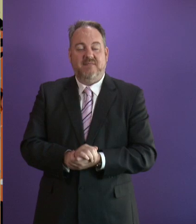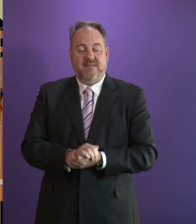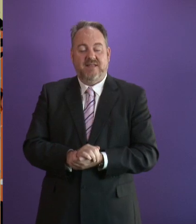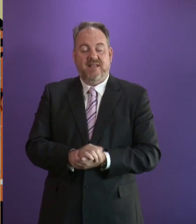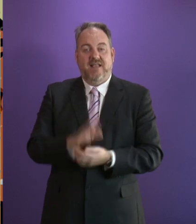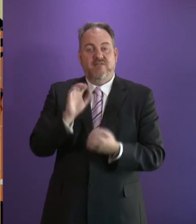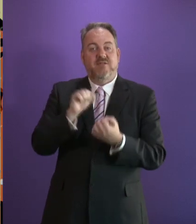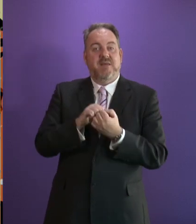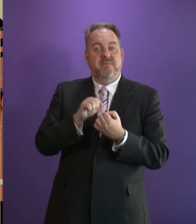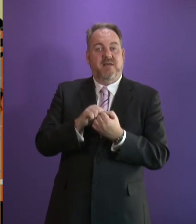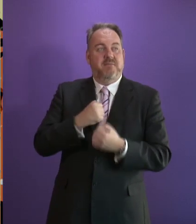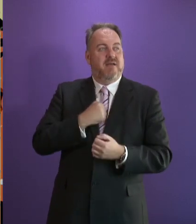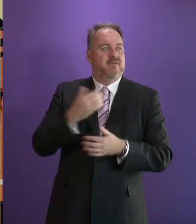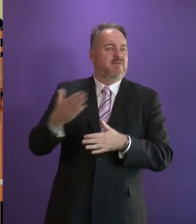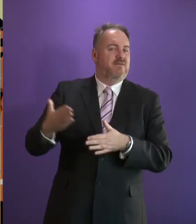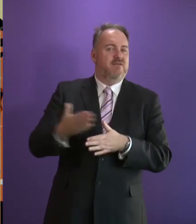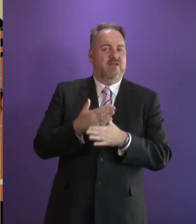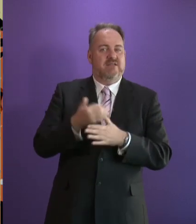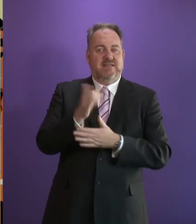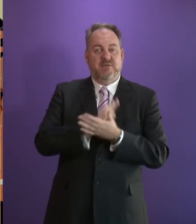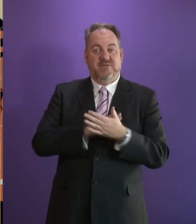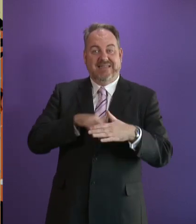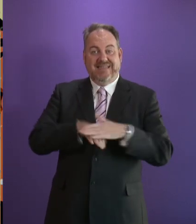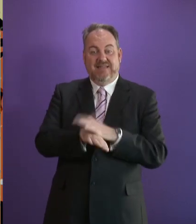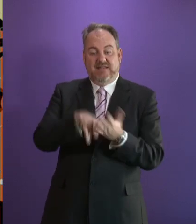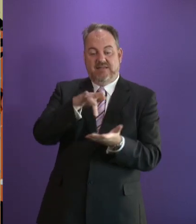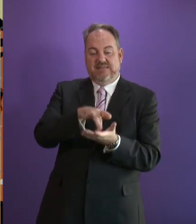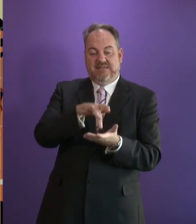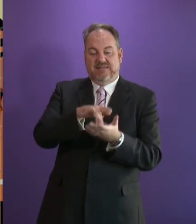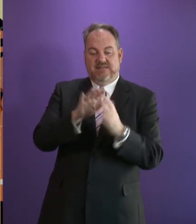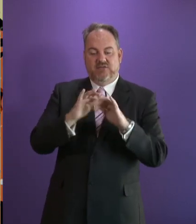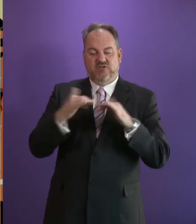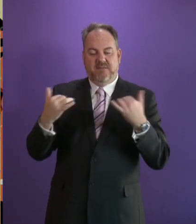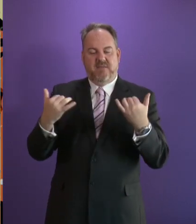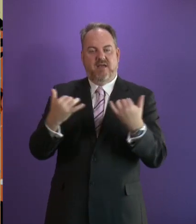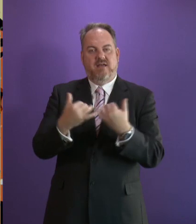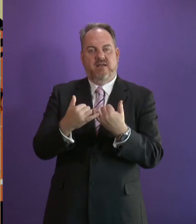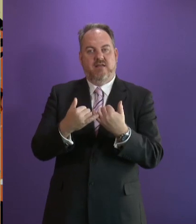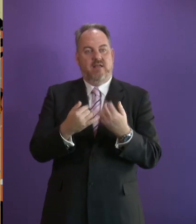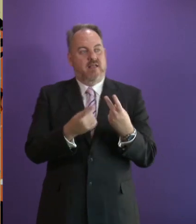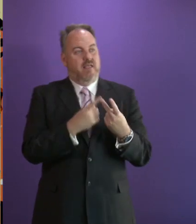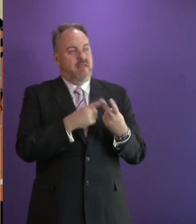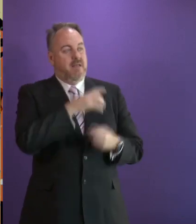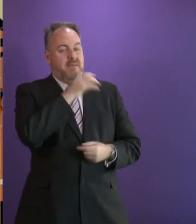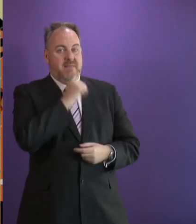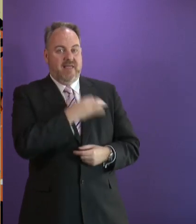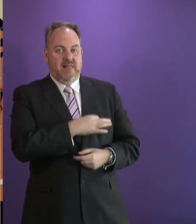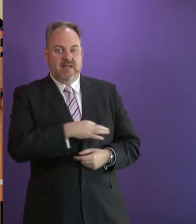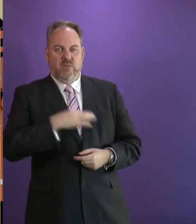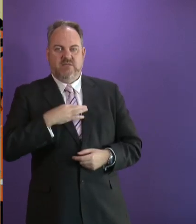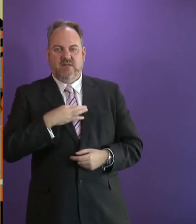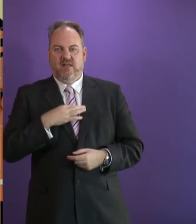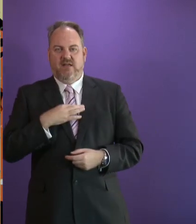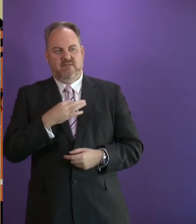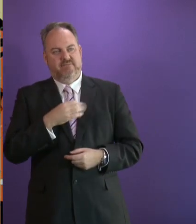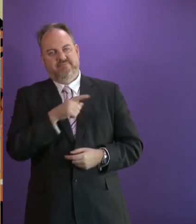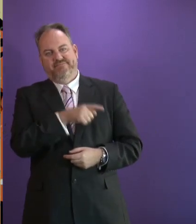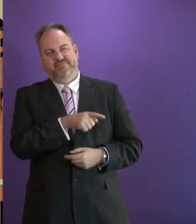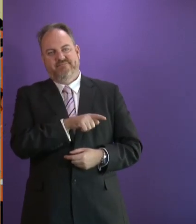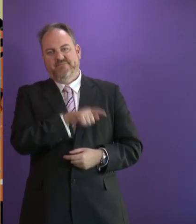remember from my first experience in that city chambers was that a prominent, experienced male councillor referred to a